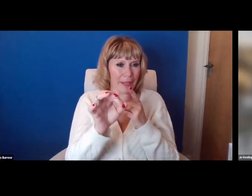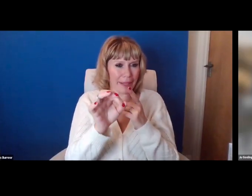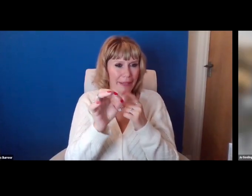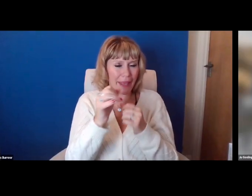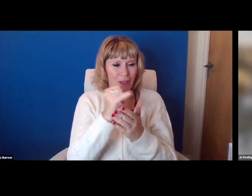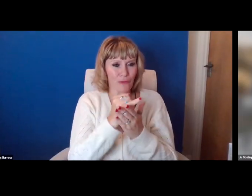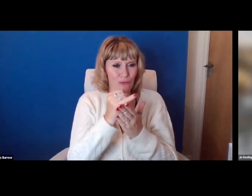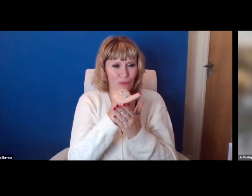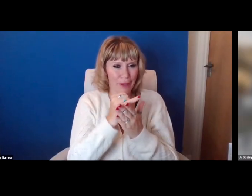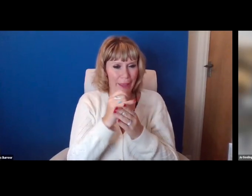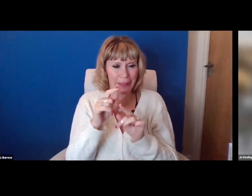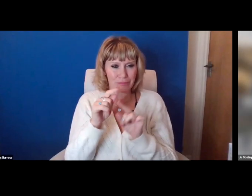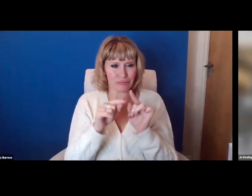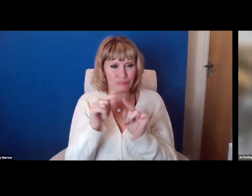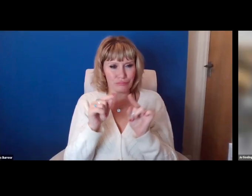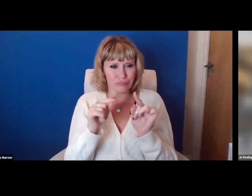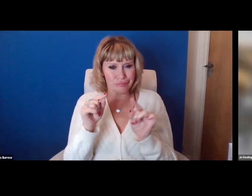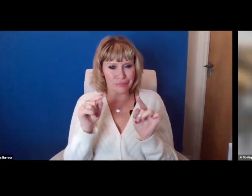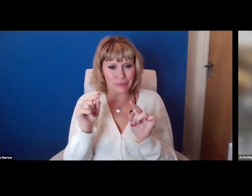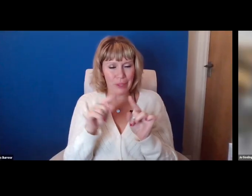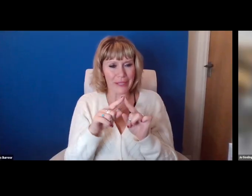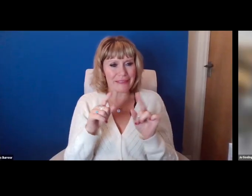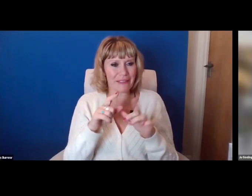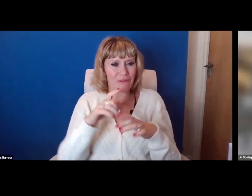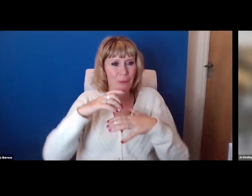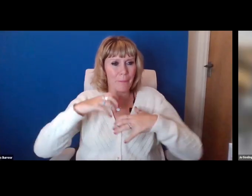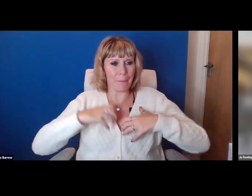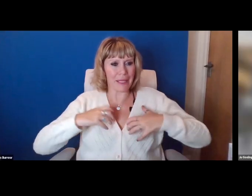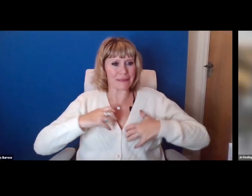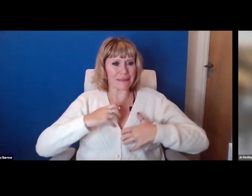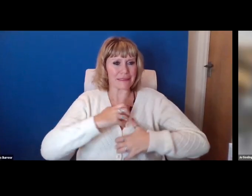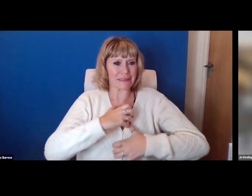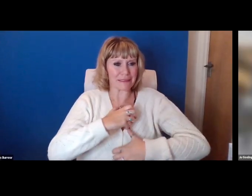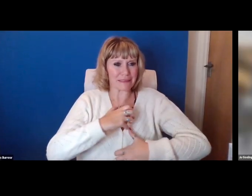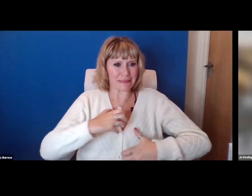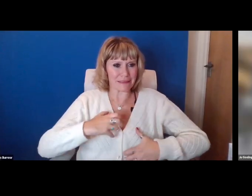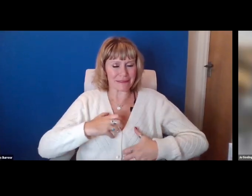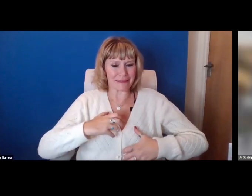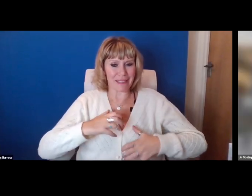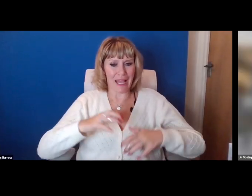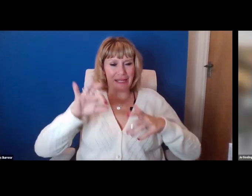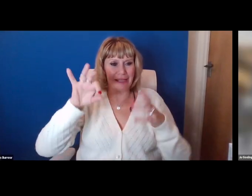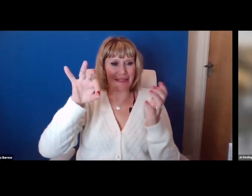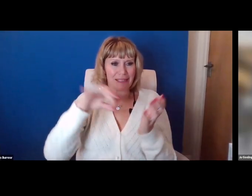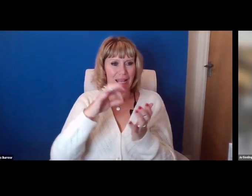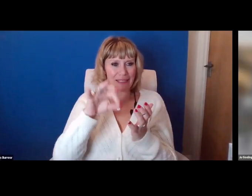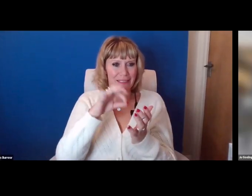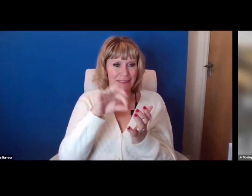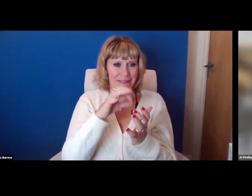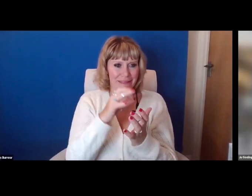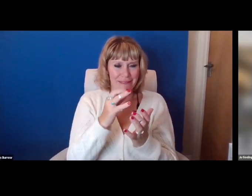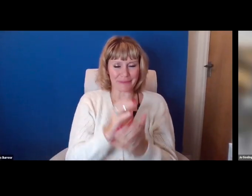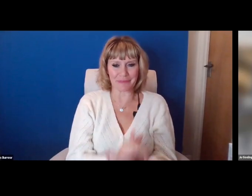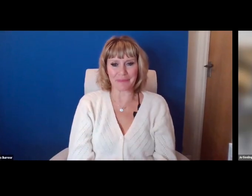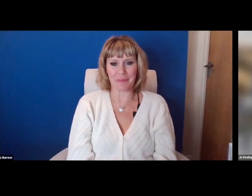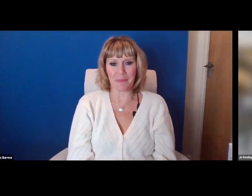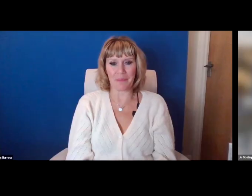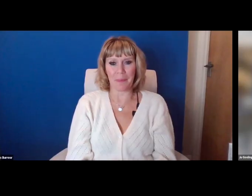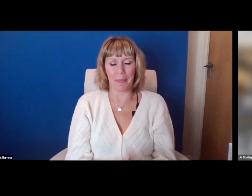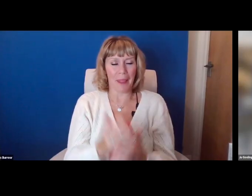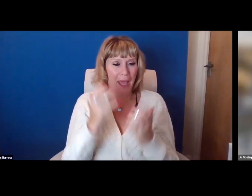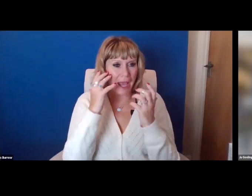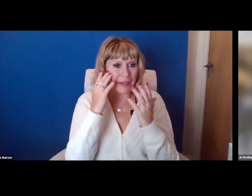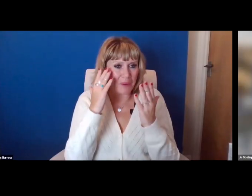various different geometric patterns. It's hand knitted. So I don't know quite how much better to describe